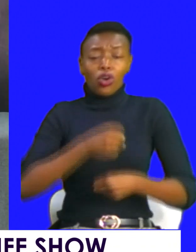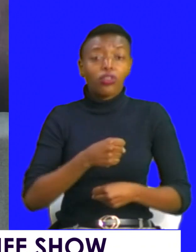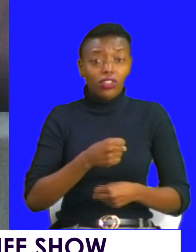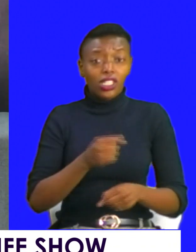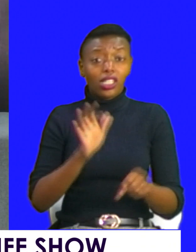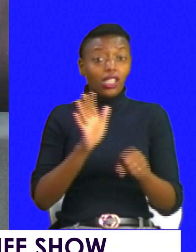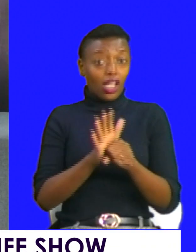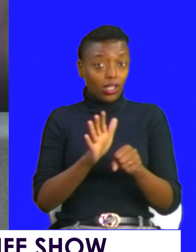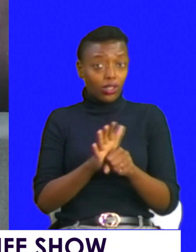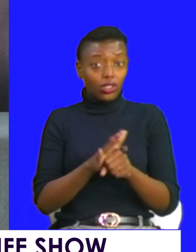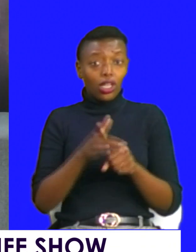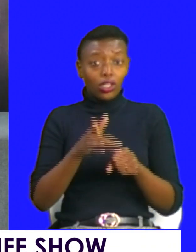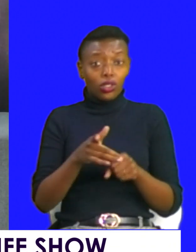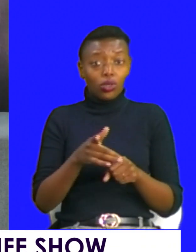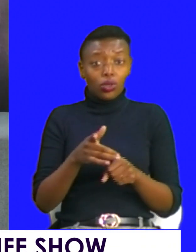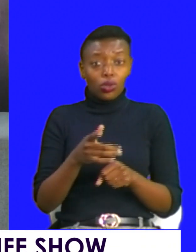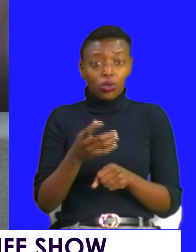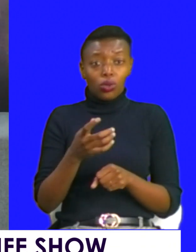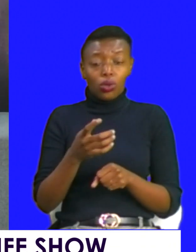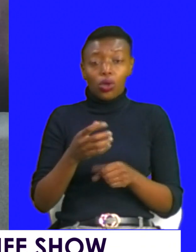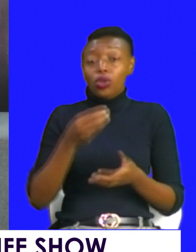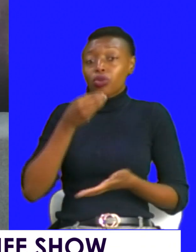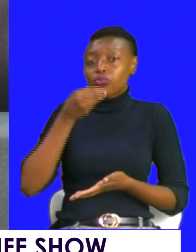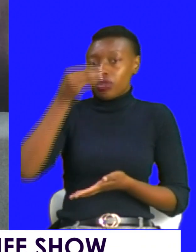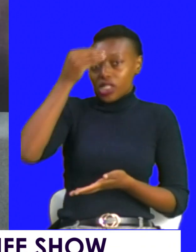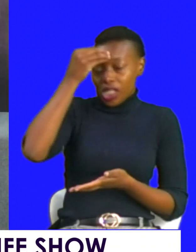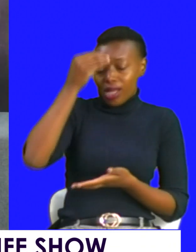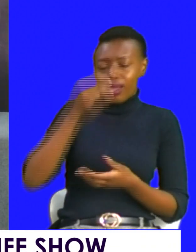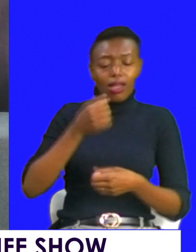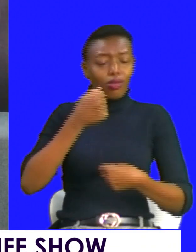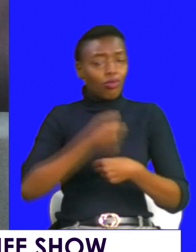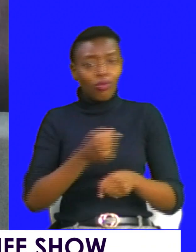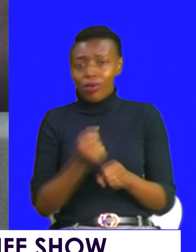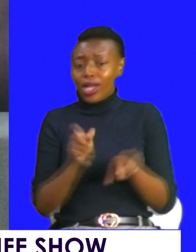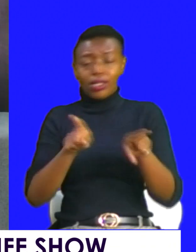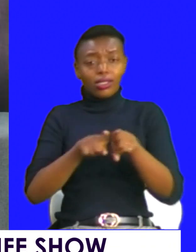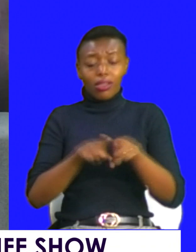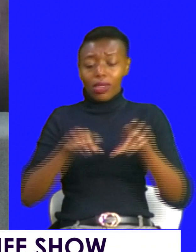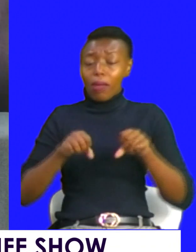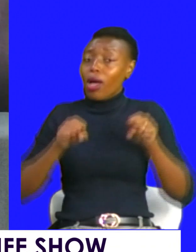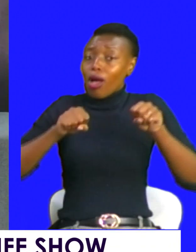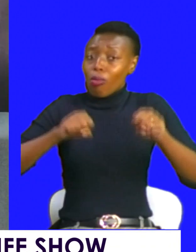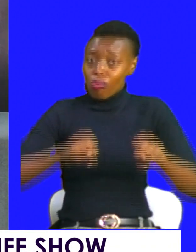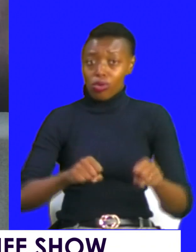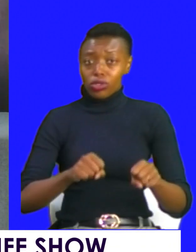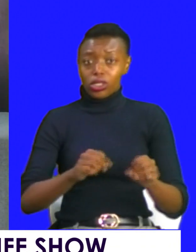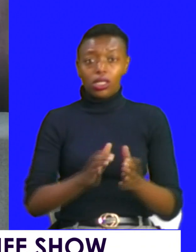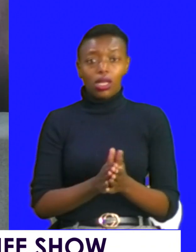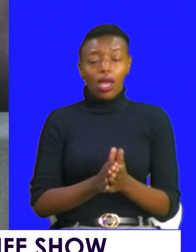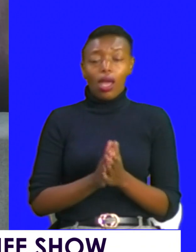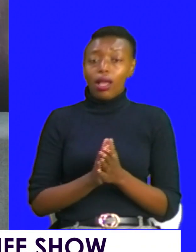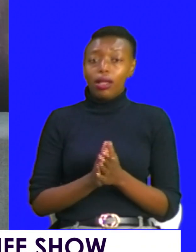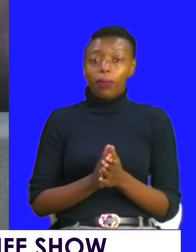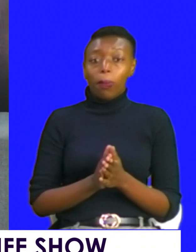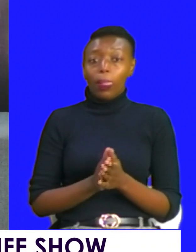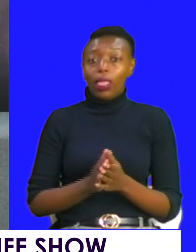have job rotation, you need to have delegation. So all those are things that are very